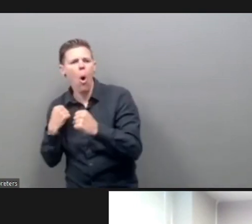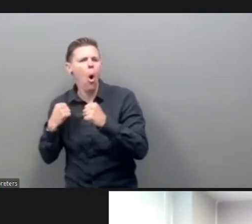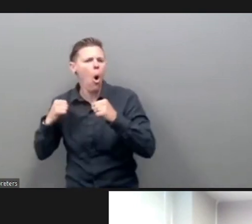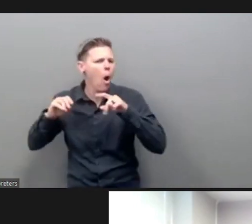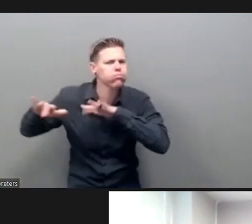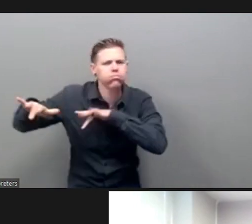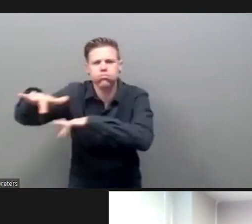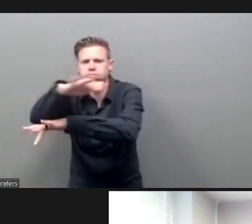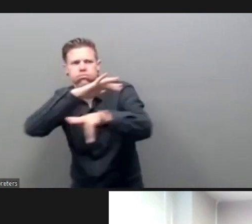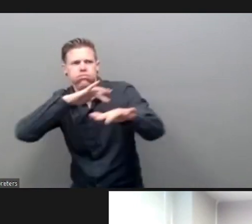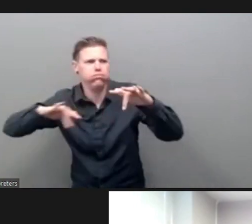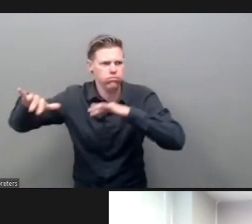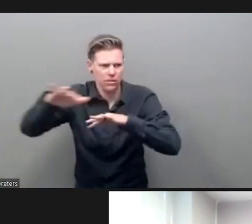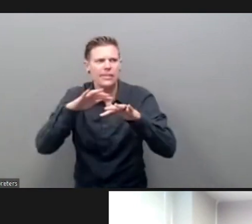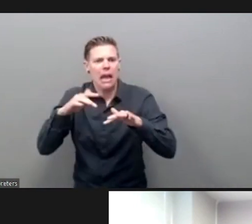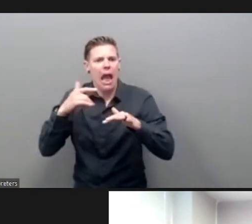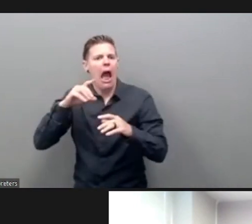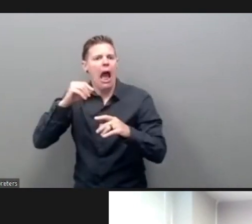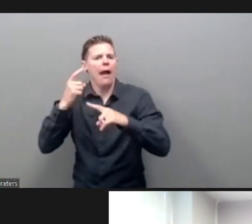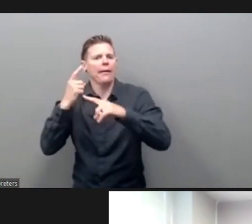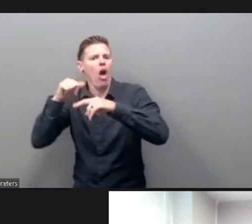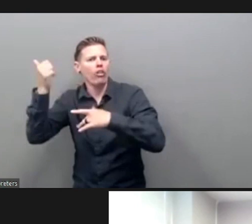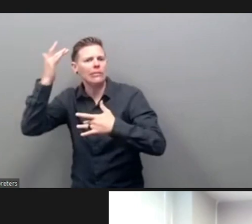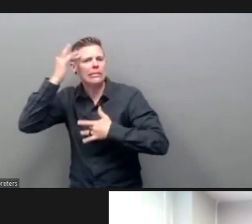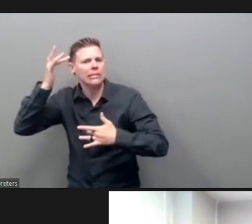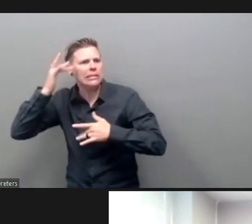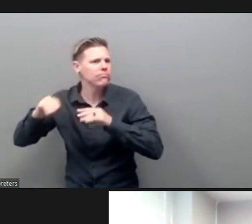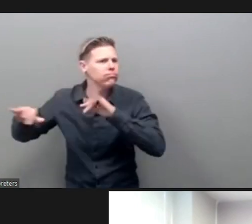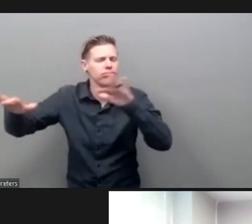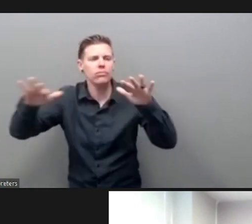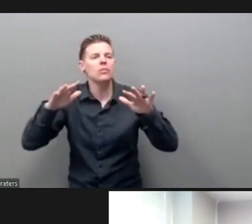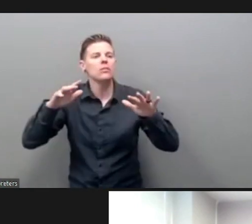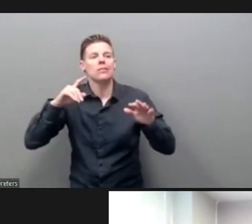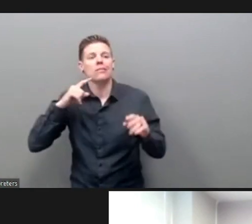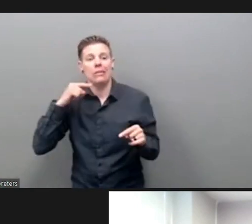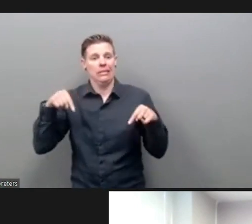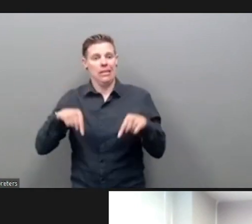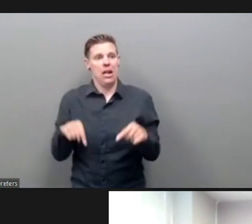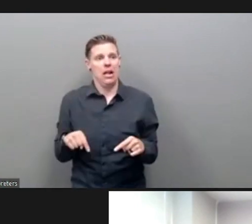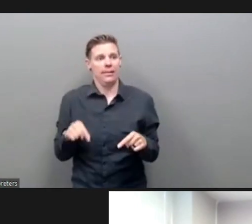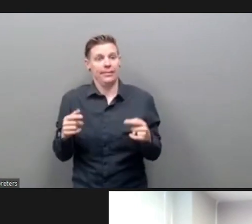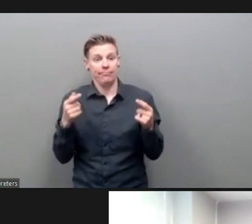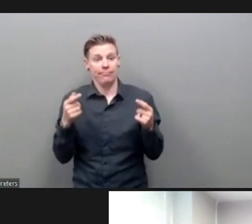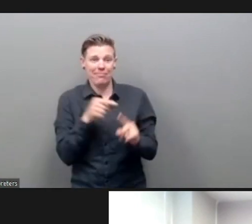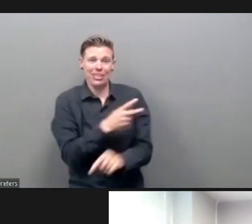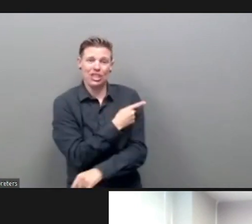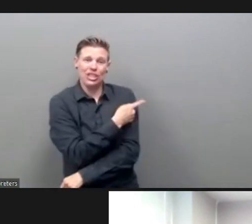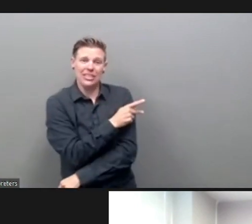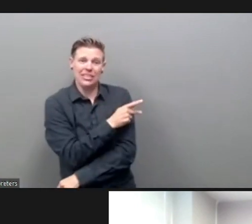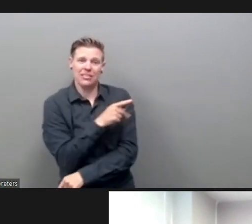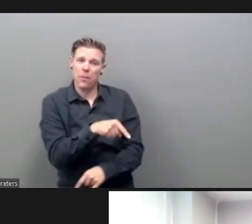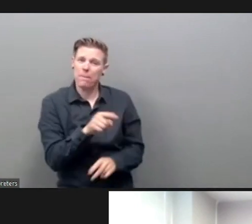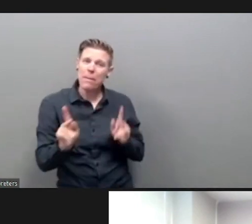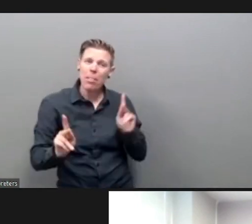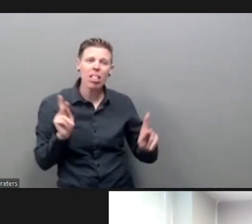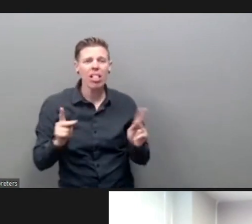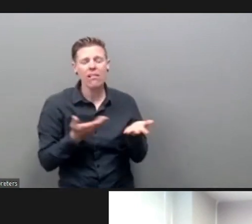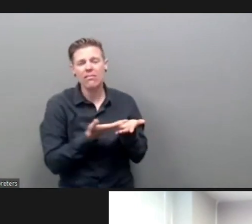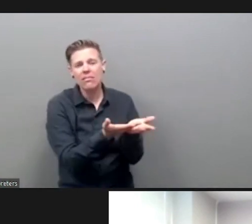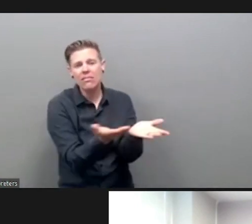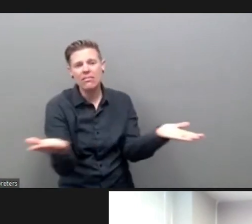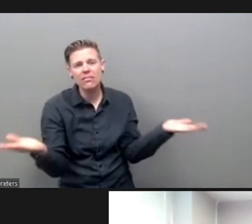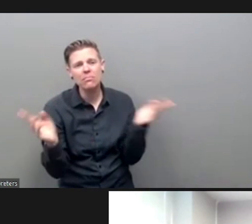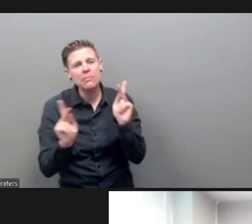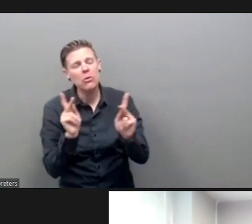we're gonna approach this like we would anything else. It is significant that we still have